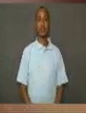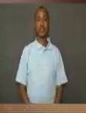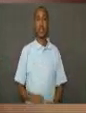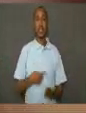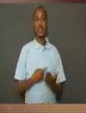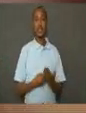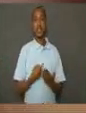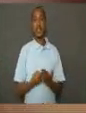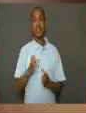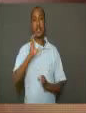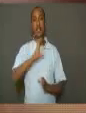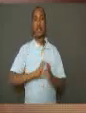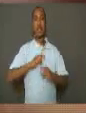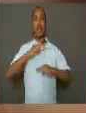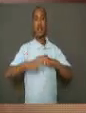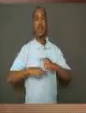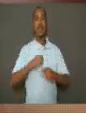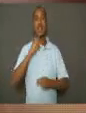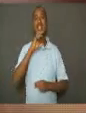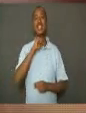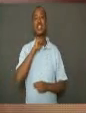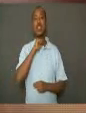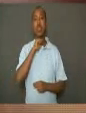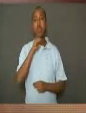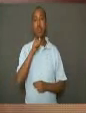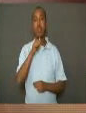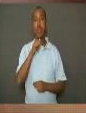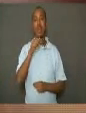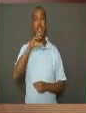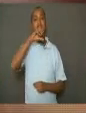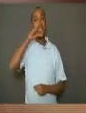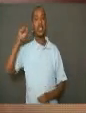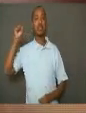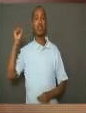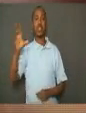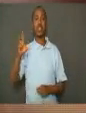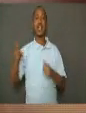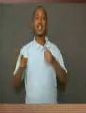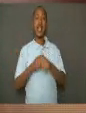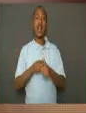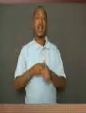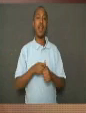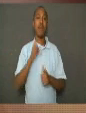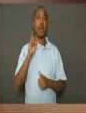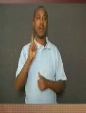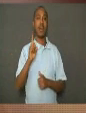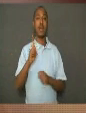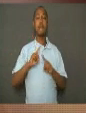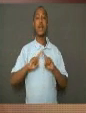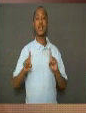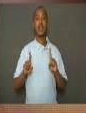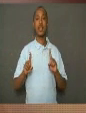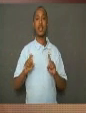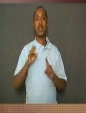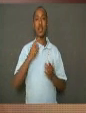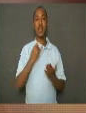This chemical reaction is not as explosive as the earlier one, but